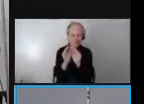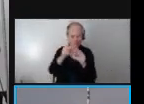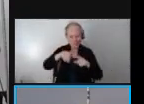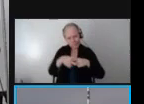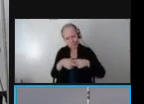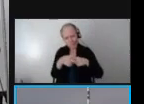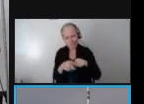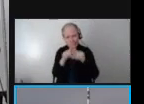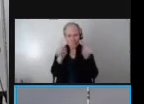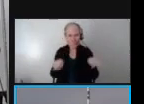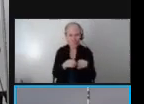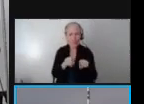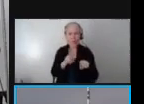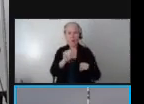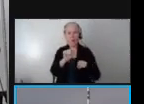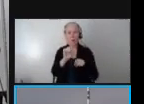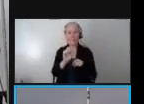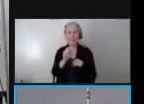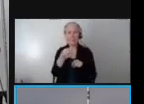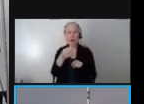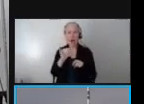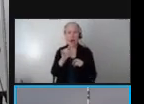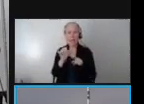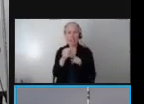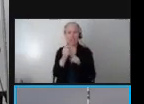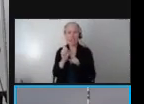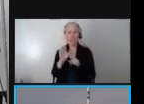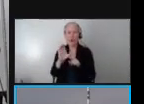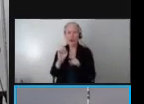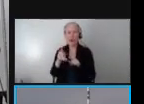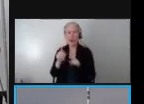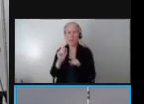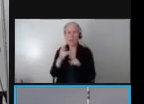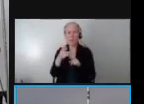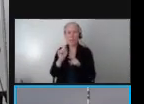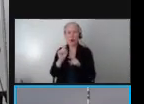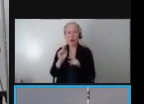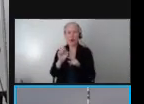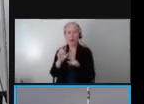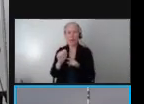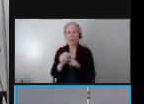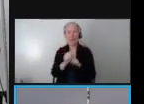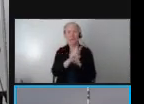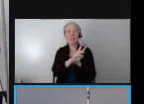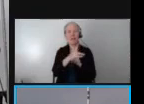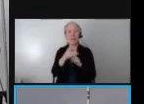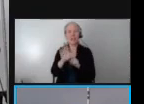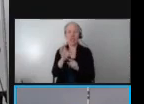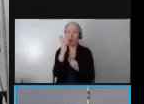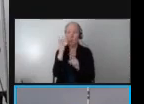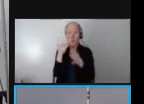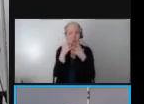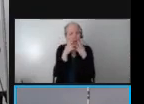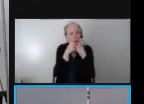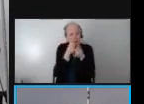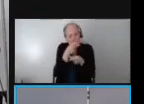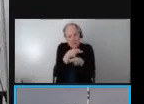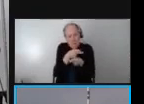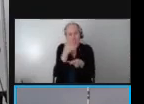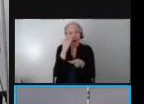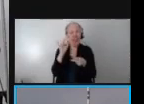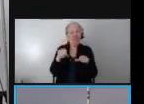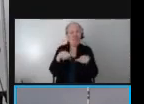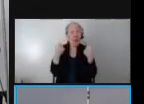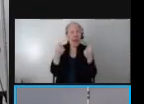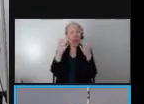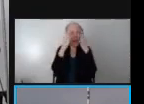WHC, our beloved toilet. Yeah, we really take very good care of this toilet on orbit. It is not fun when it breaks or when we need to perform maintenance.